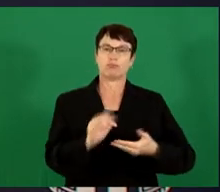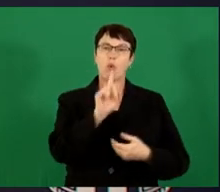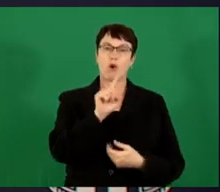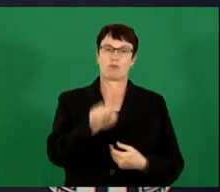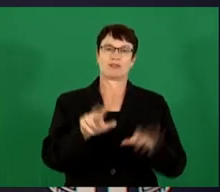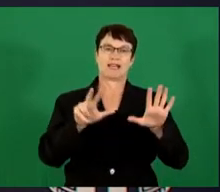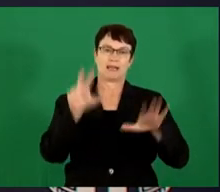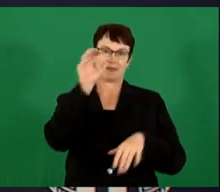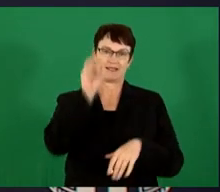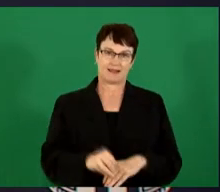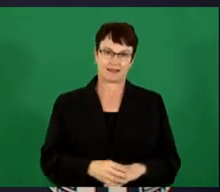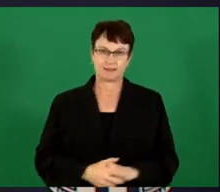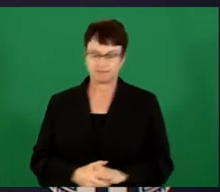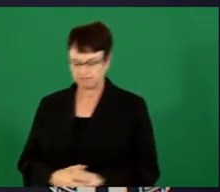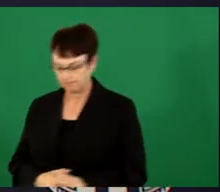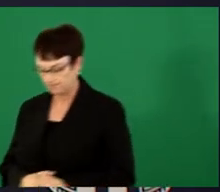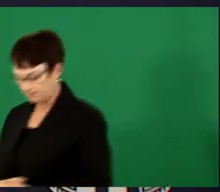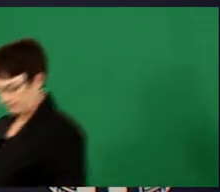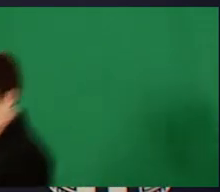1.8%.